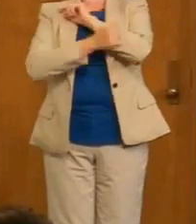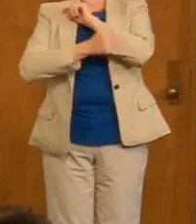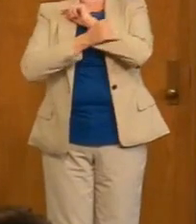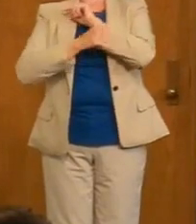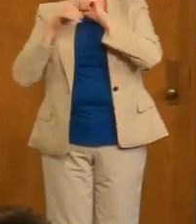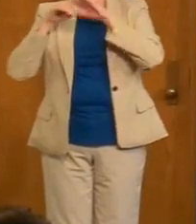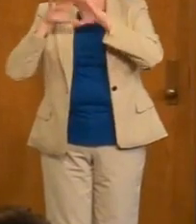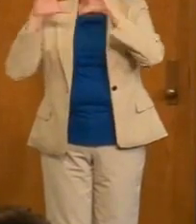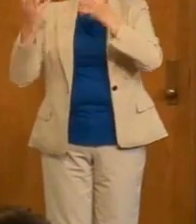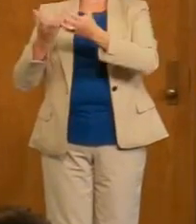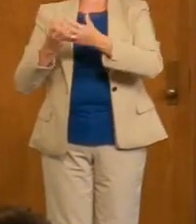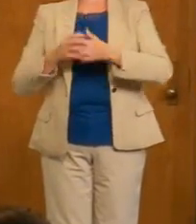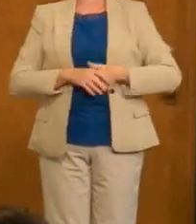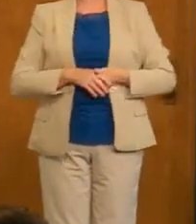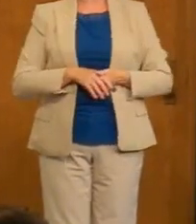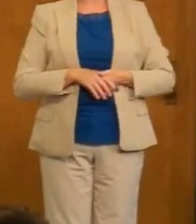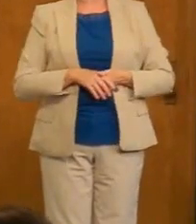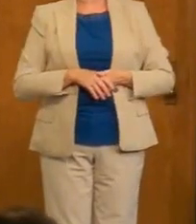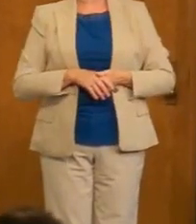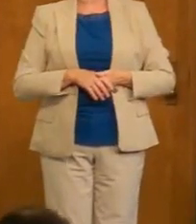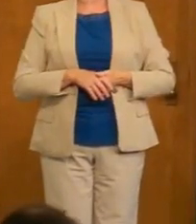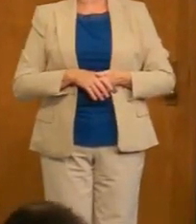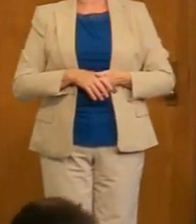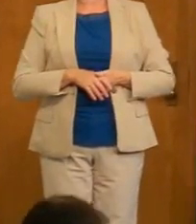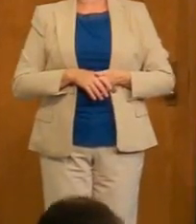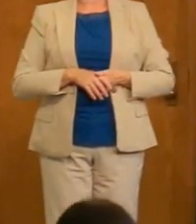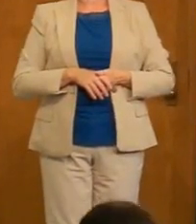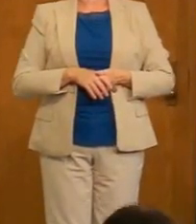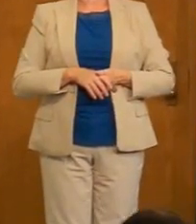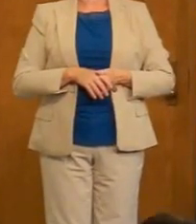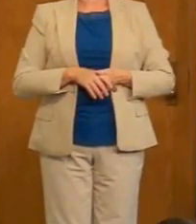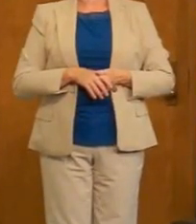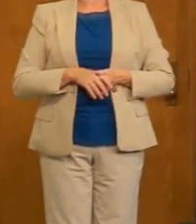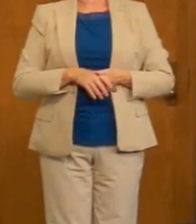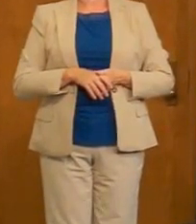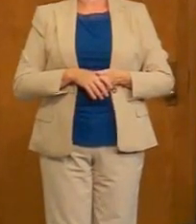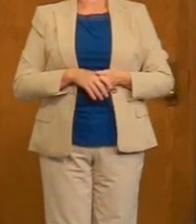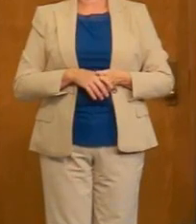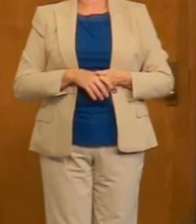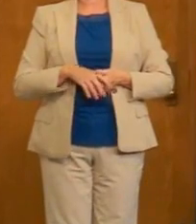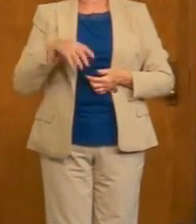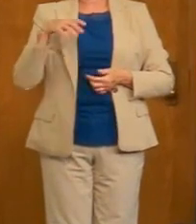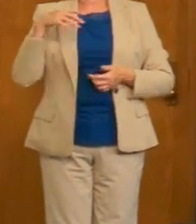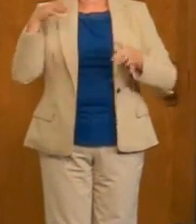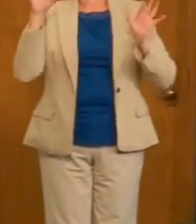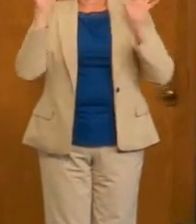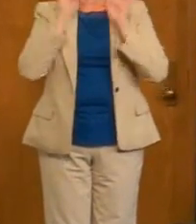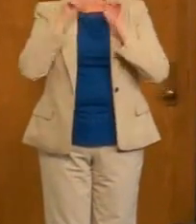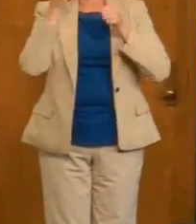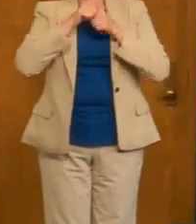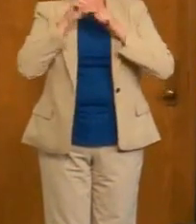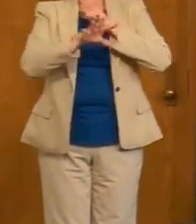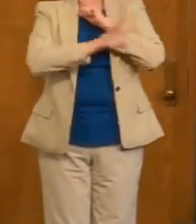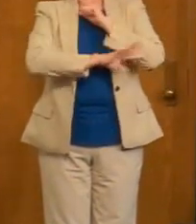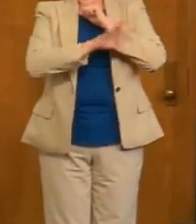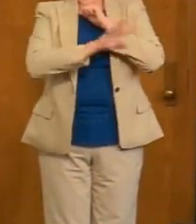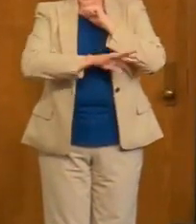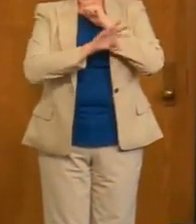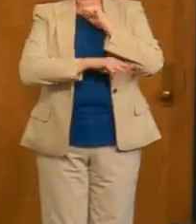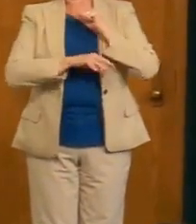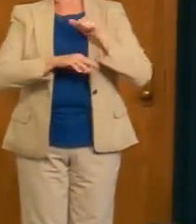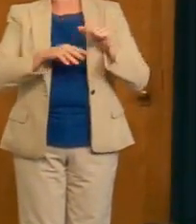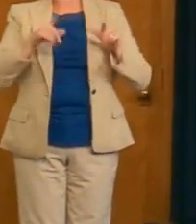your own home. Masking, if you choose to wear a mask to keep yourself safe in certain environments, you most